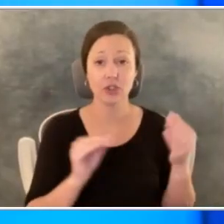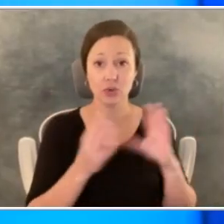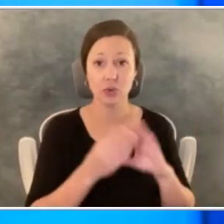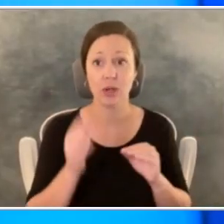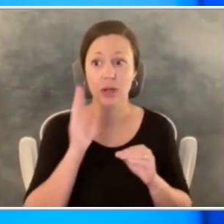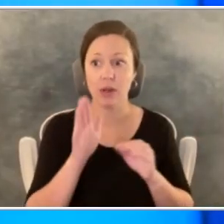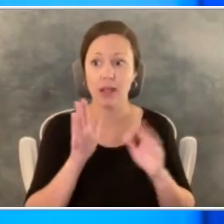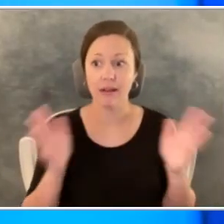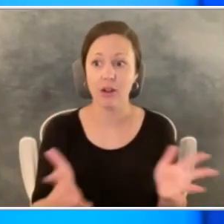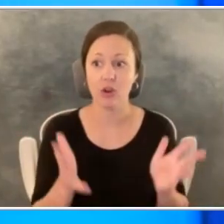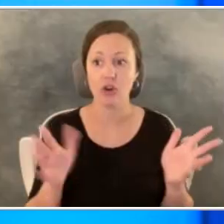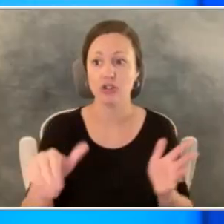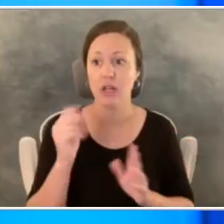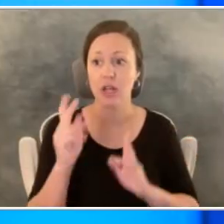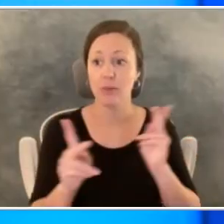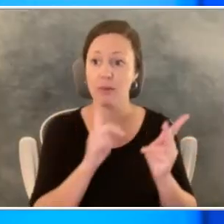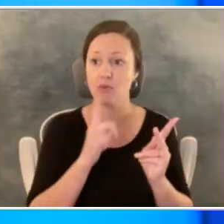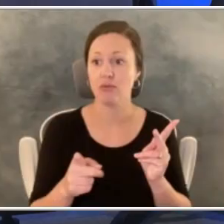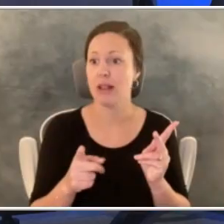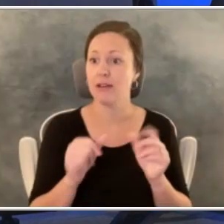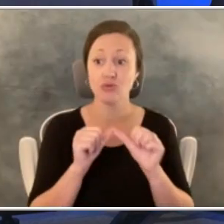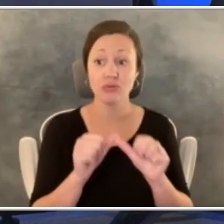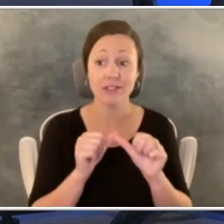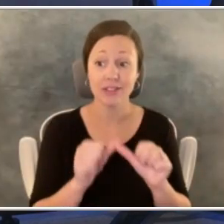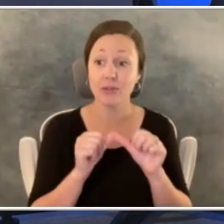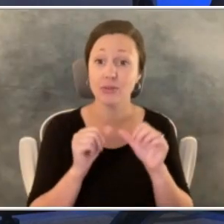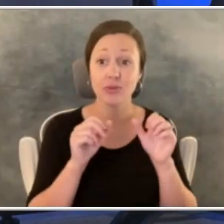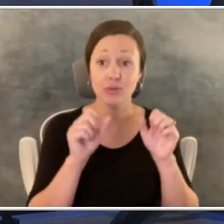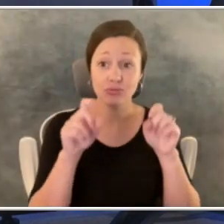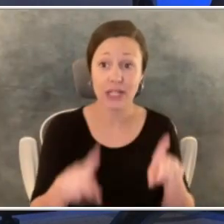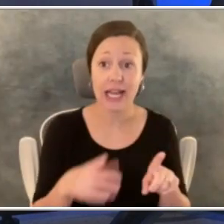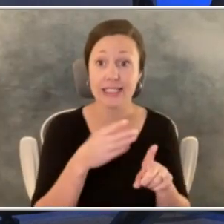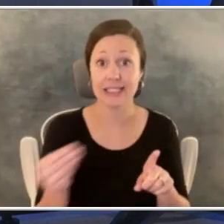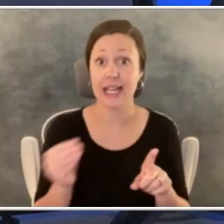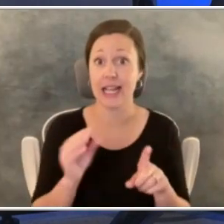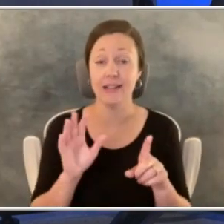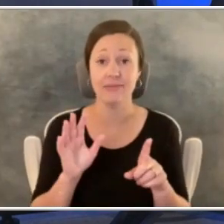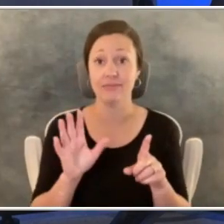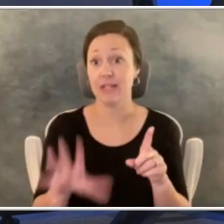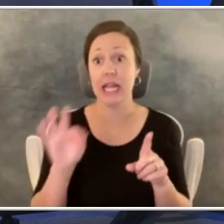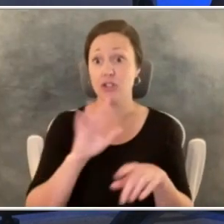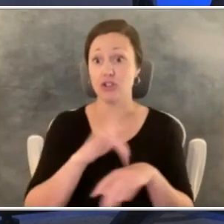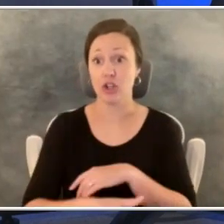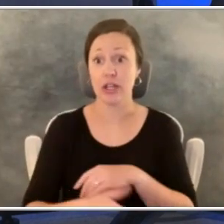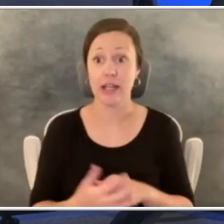be able to stay on top of their screen and catch it early. Before we get to questions from the community, I do want to go over some risk